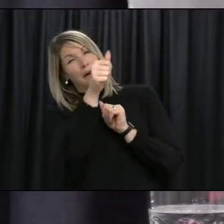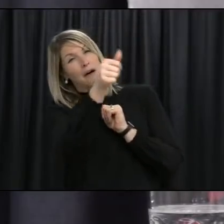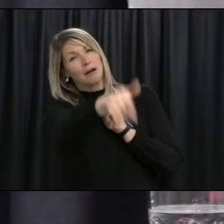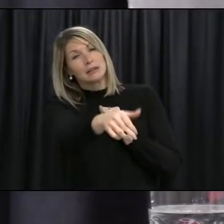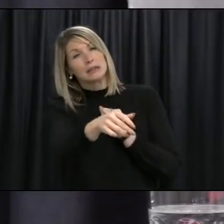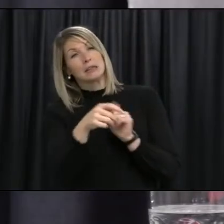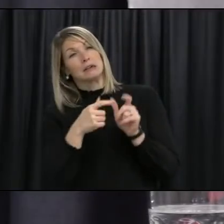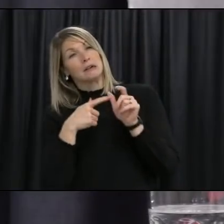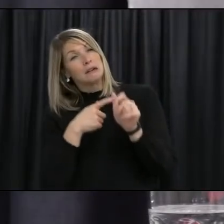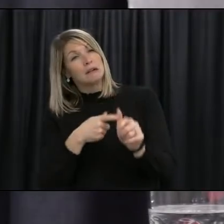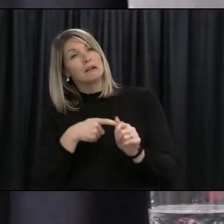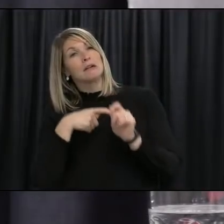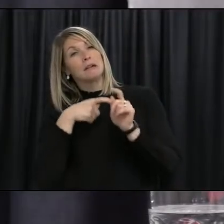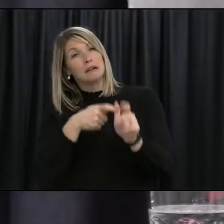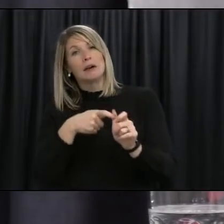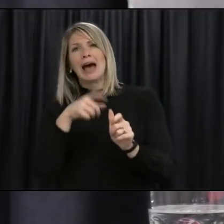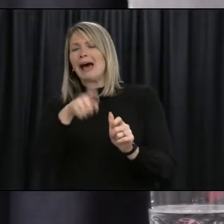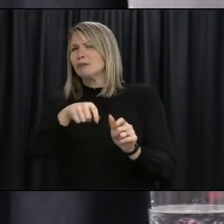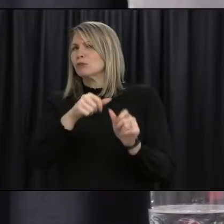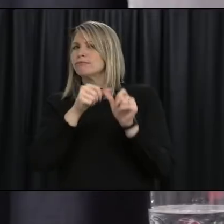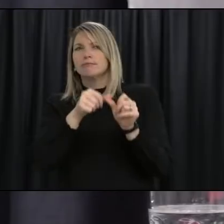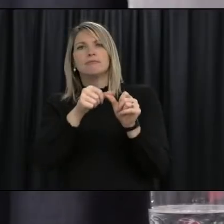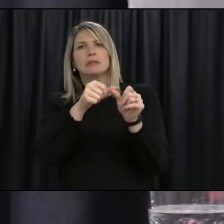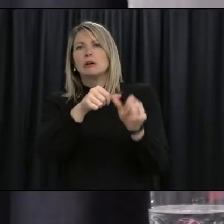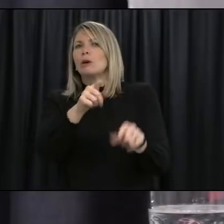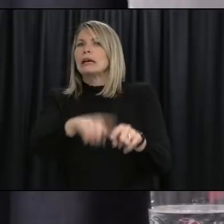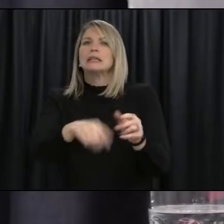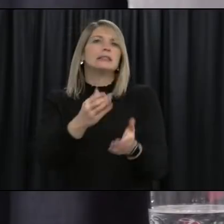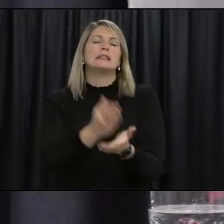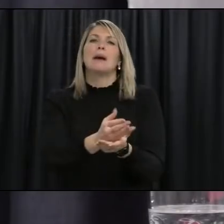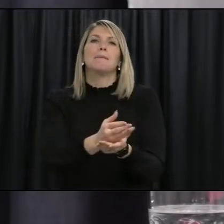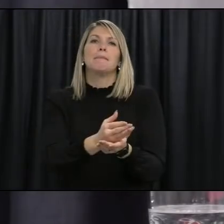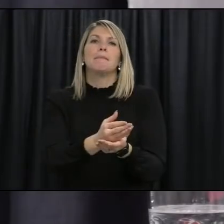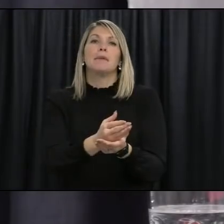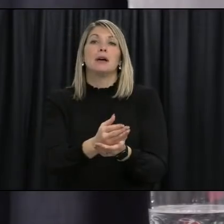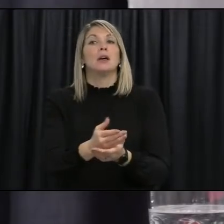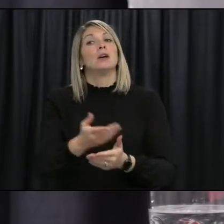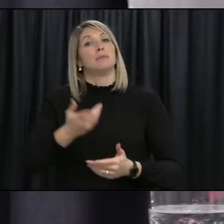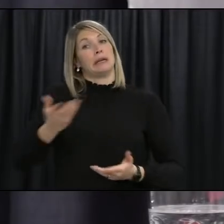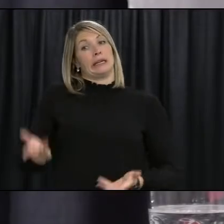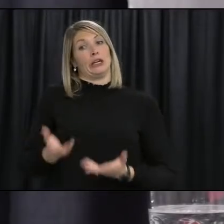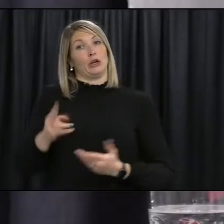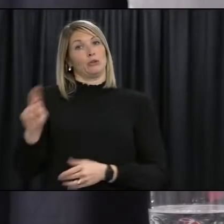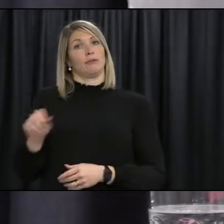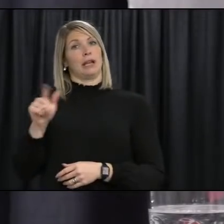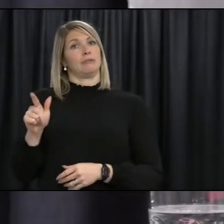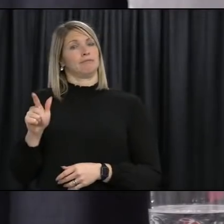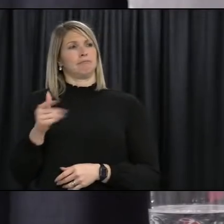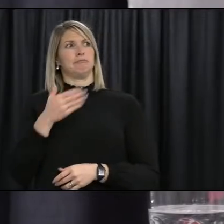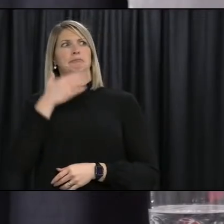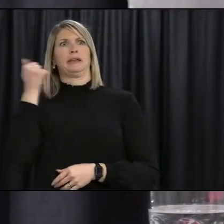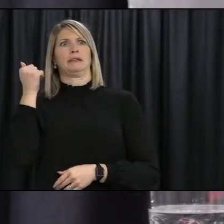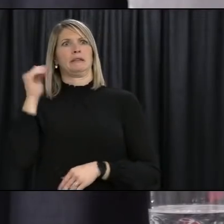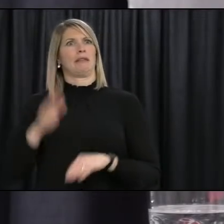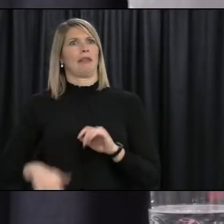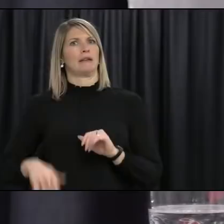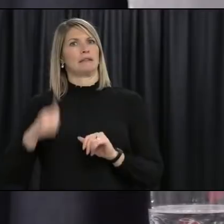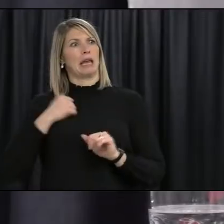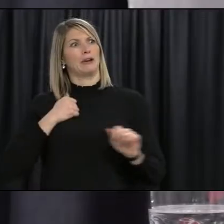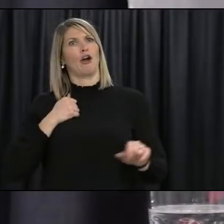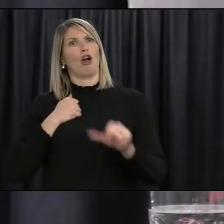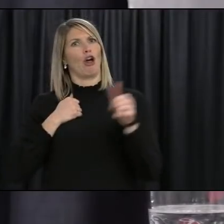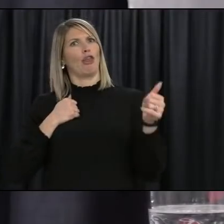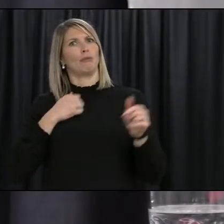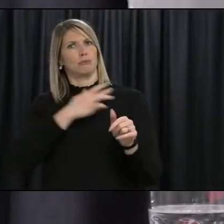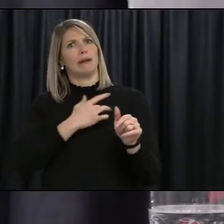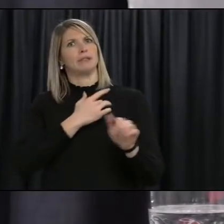would argue. We do this by layered defense that Dr. Fitzgerald has described. Each